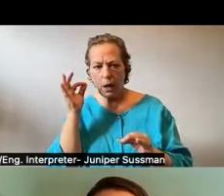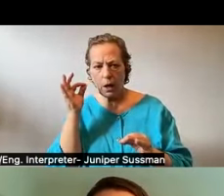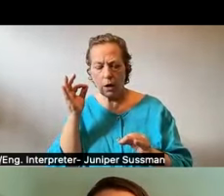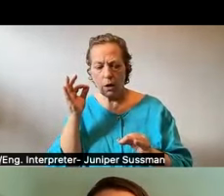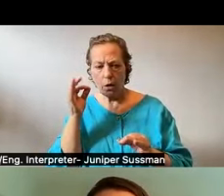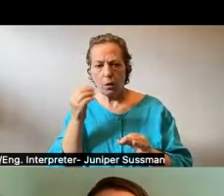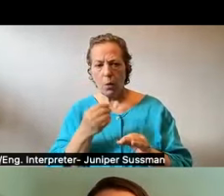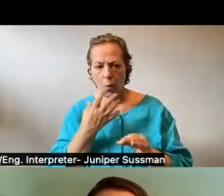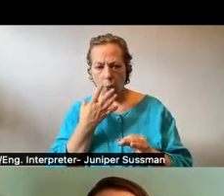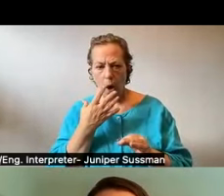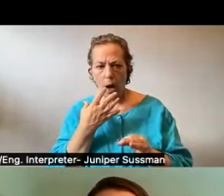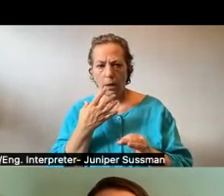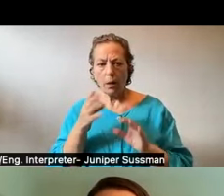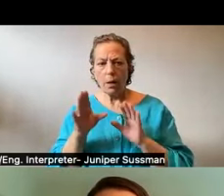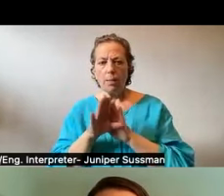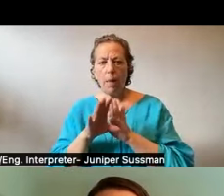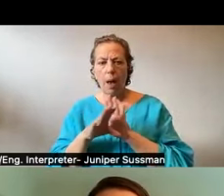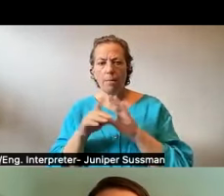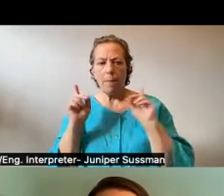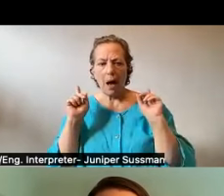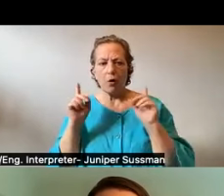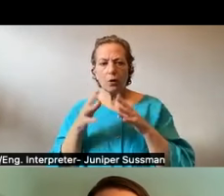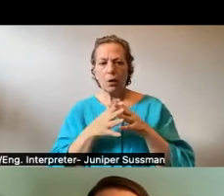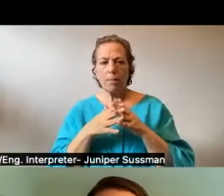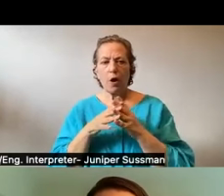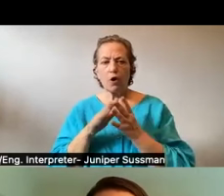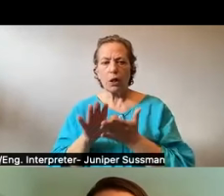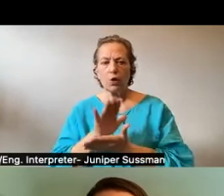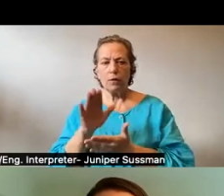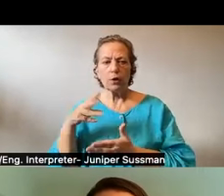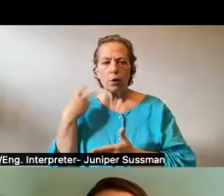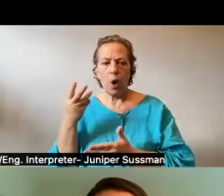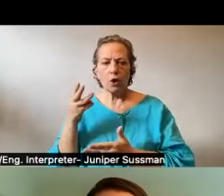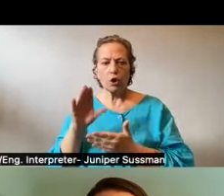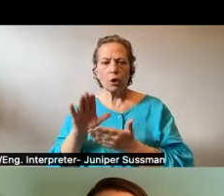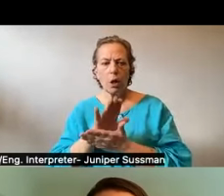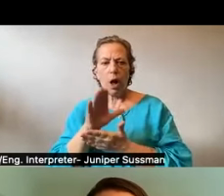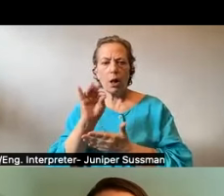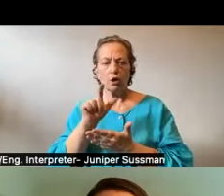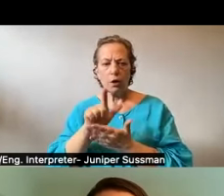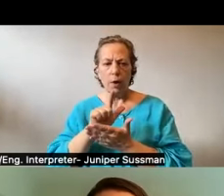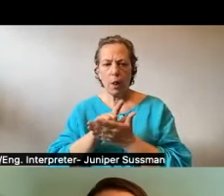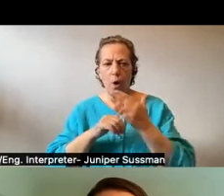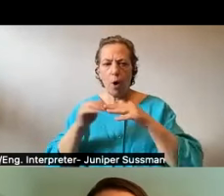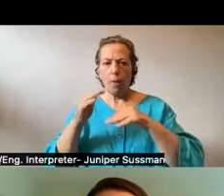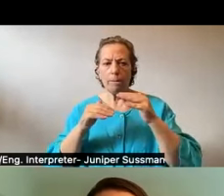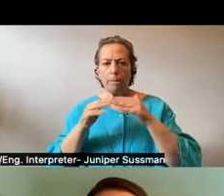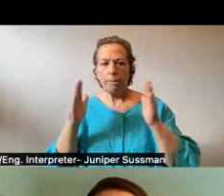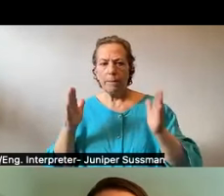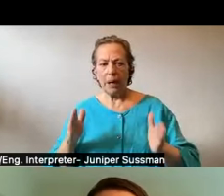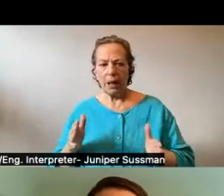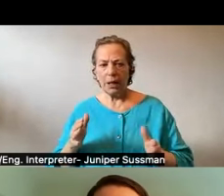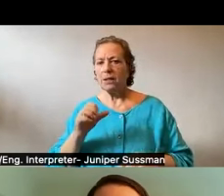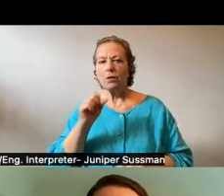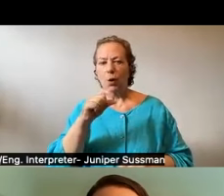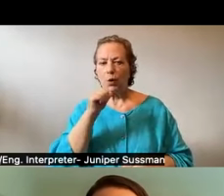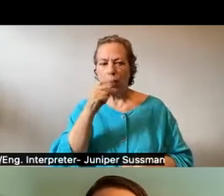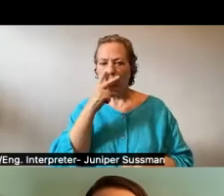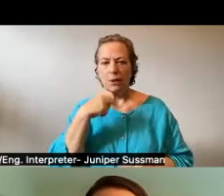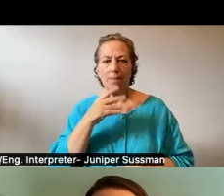white. My background is the American University Washington College of Law building, so that you don't see my living room, which is a bit